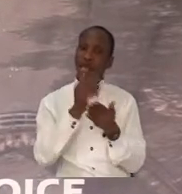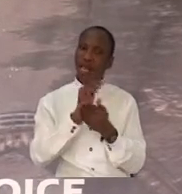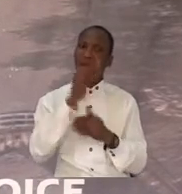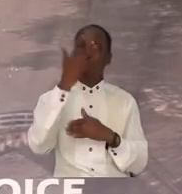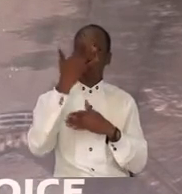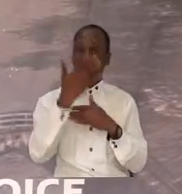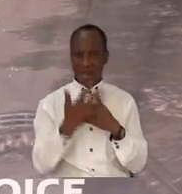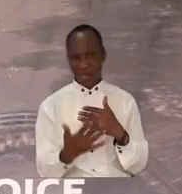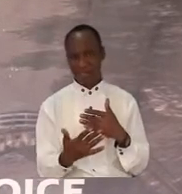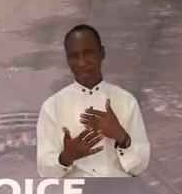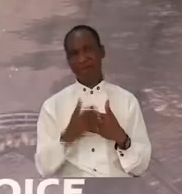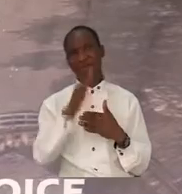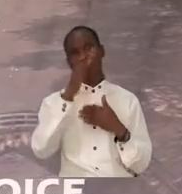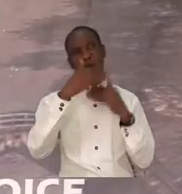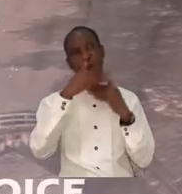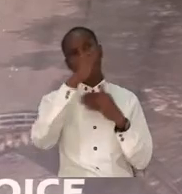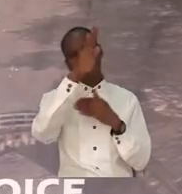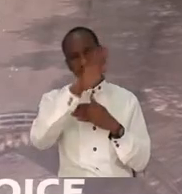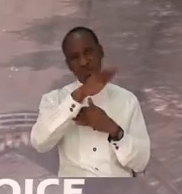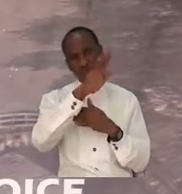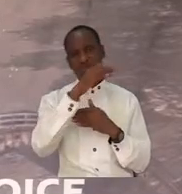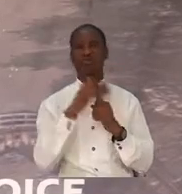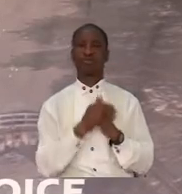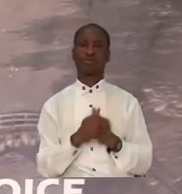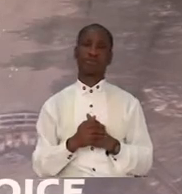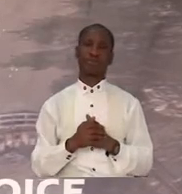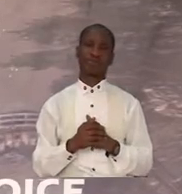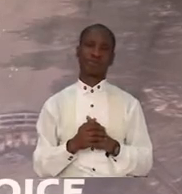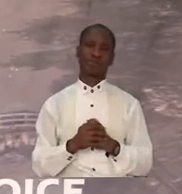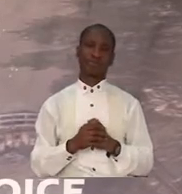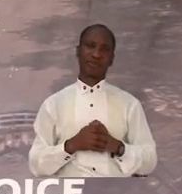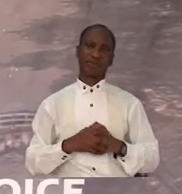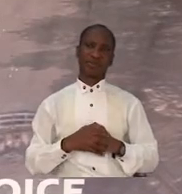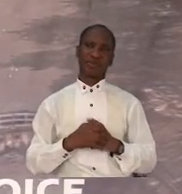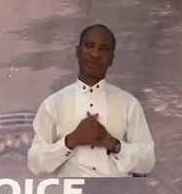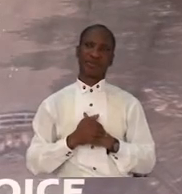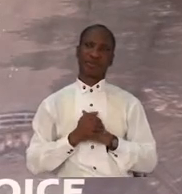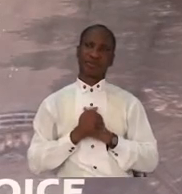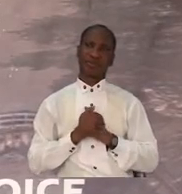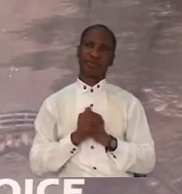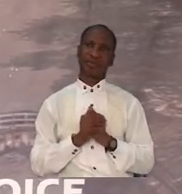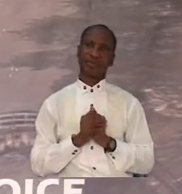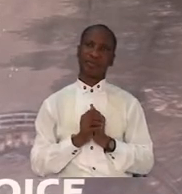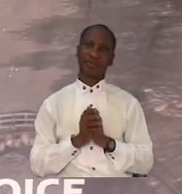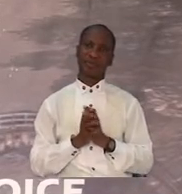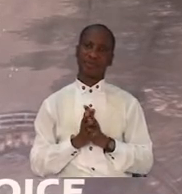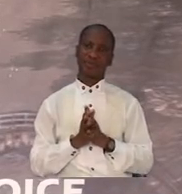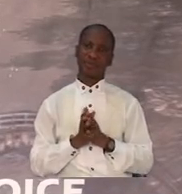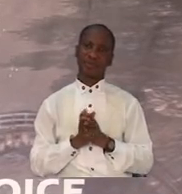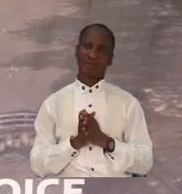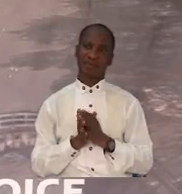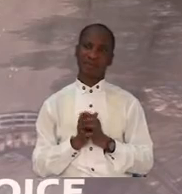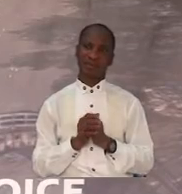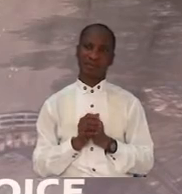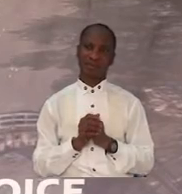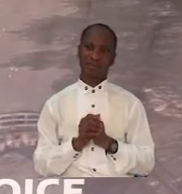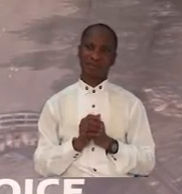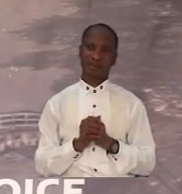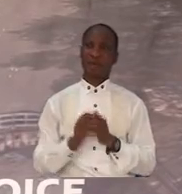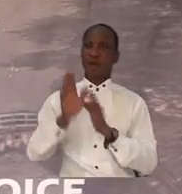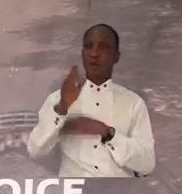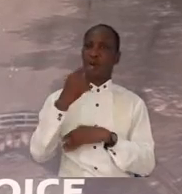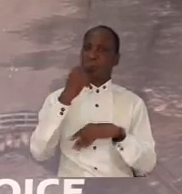Ajuno. Now, and son, and I did Chebre Mono, Moses in country Israel for no. And Coupon, my own doubt, bear his idea. No, or